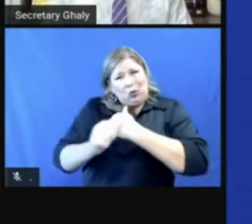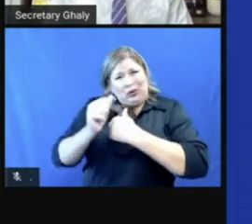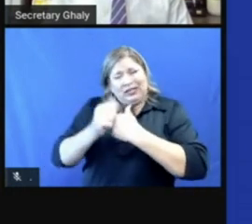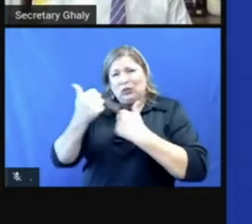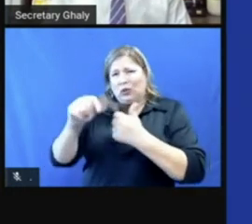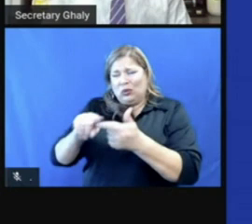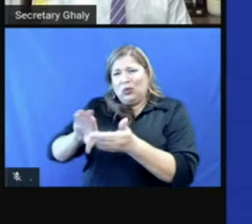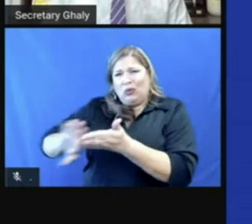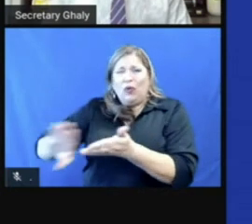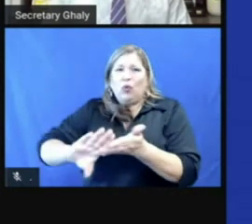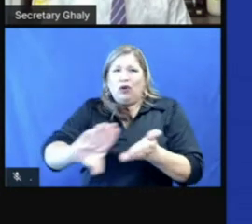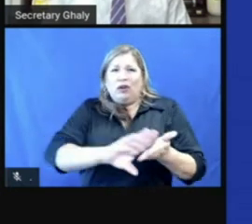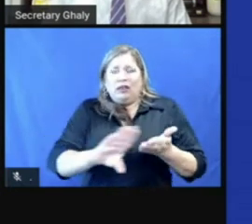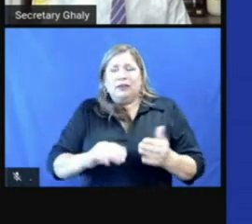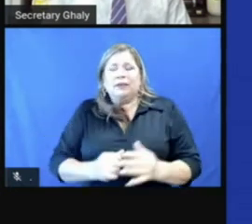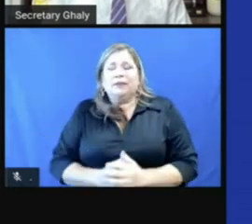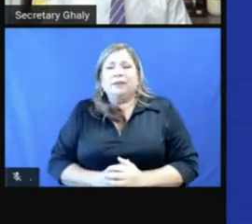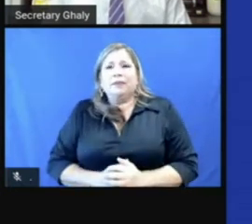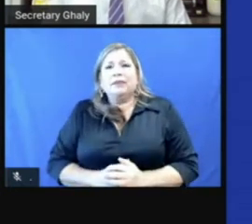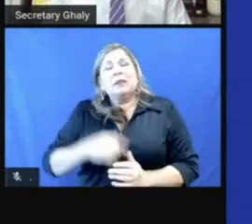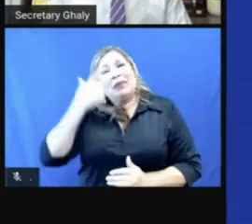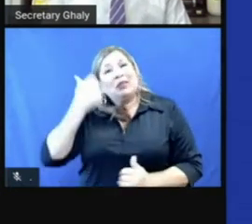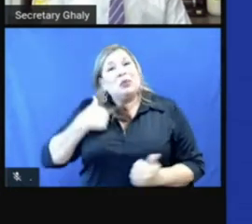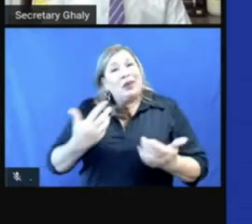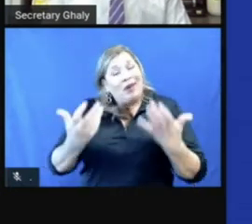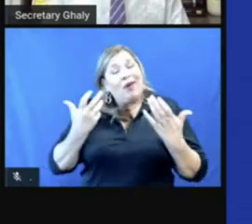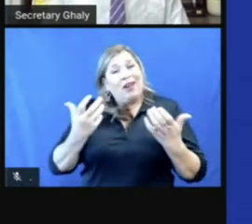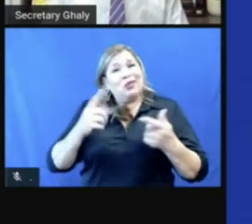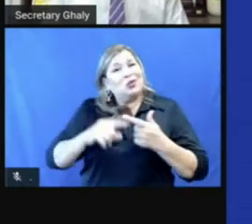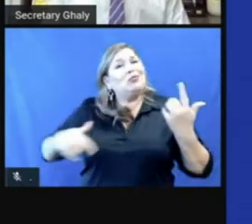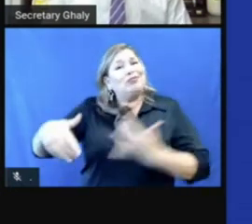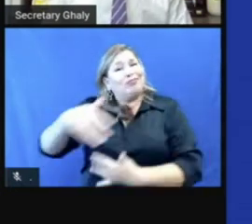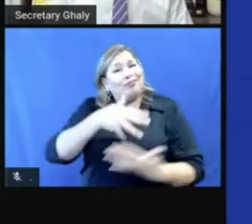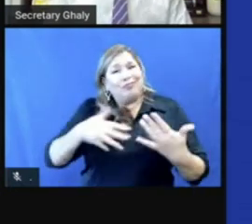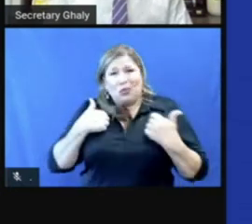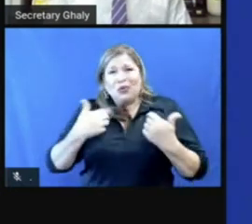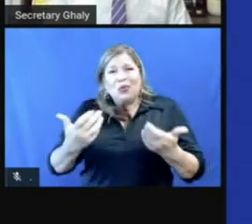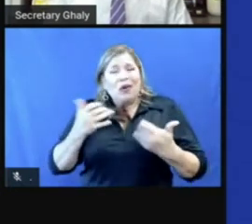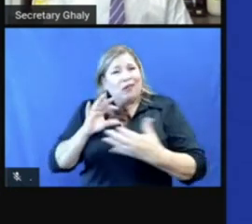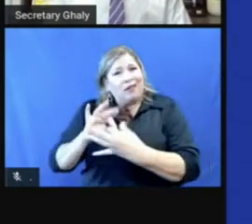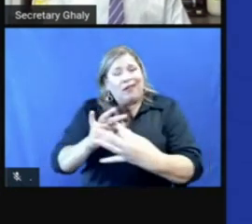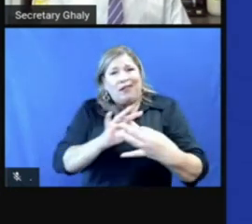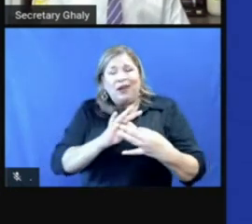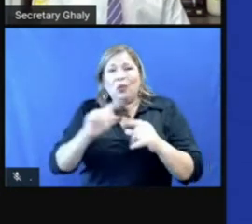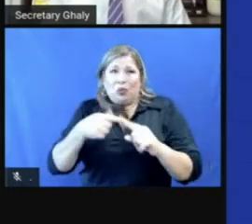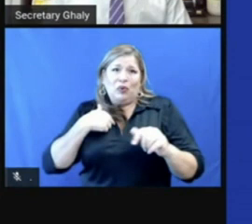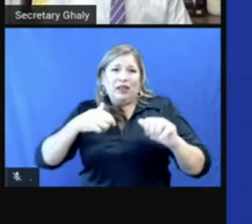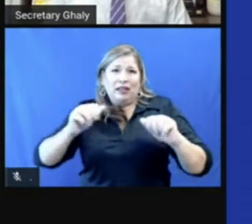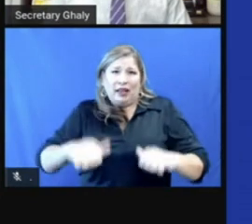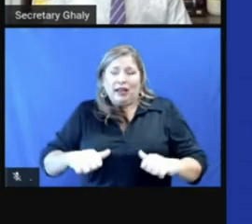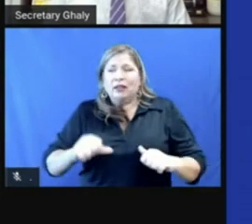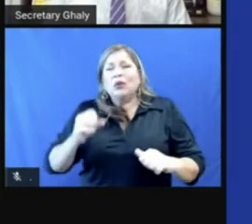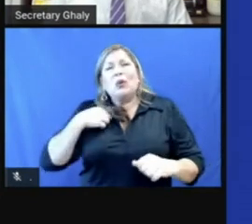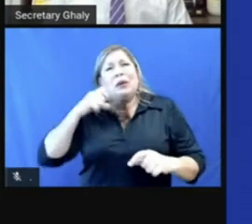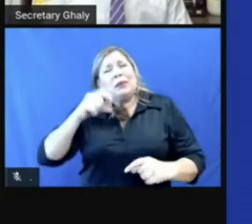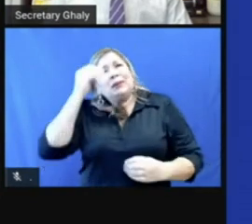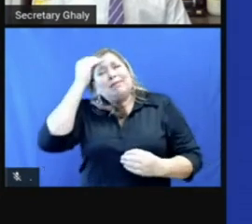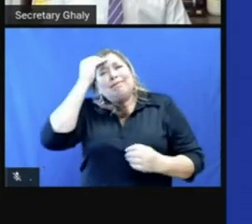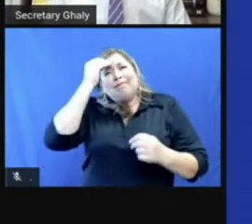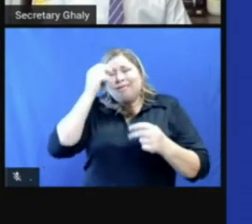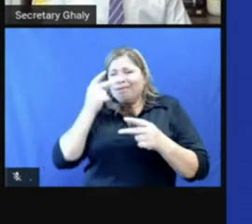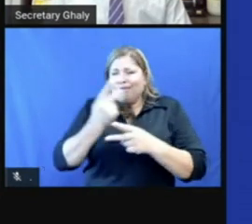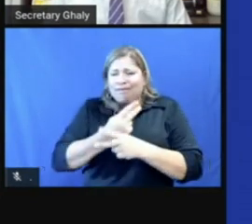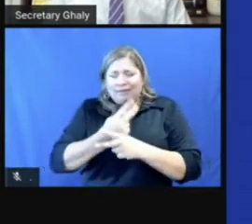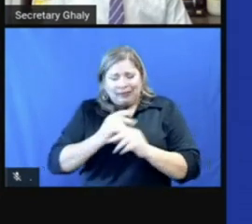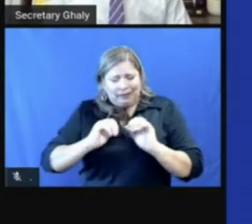all need and desire. So our ability to be more targeted and thoughtful is an important part of our overall